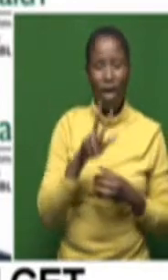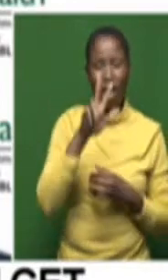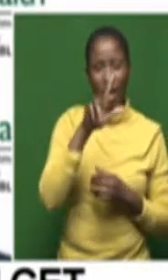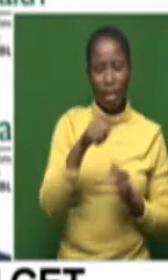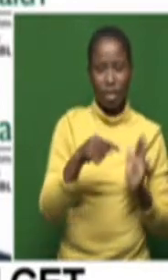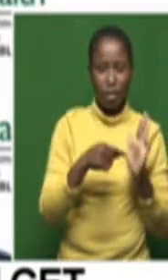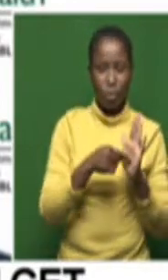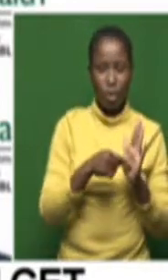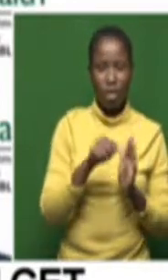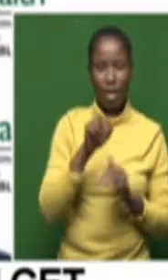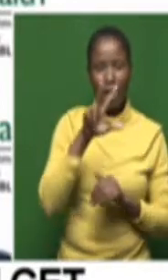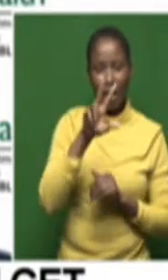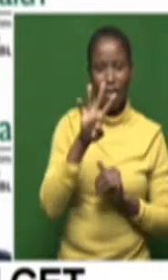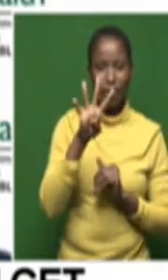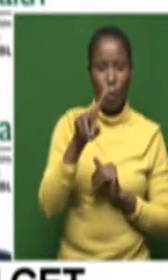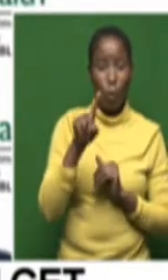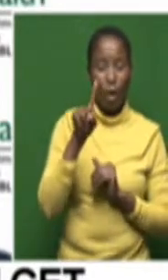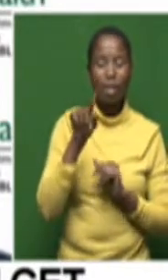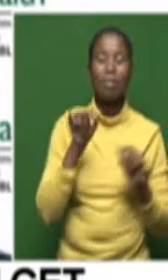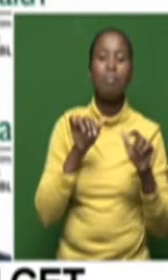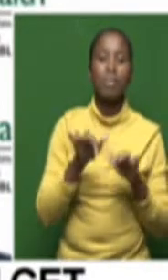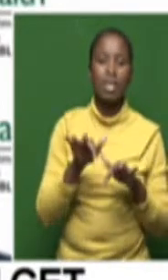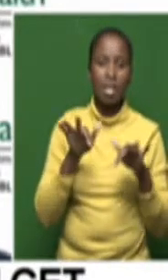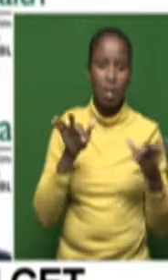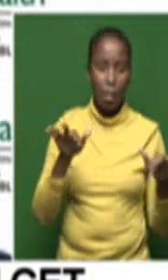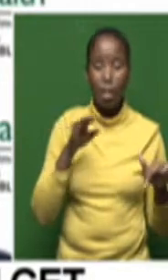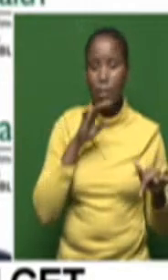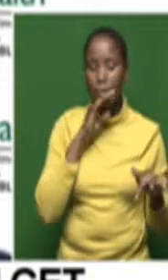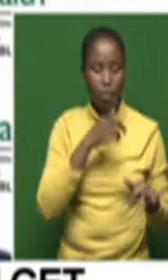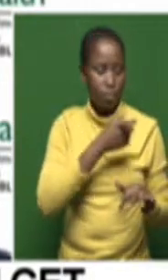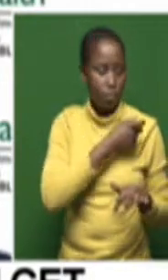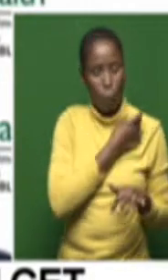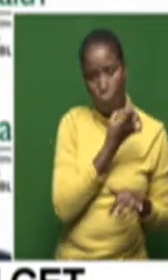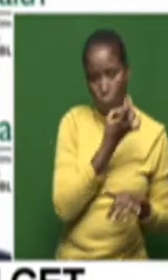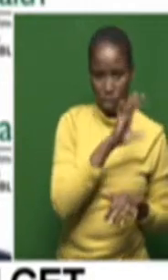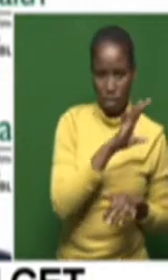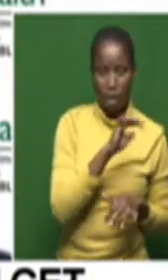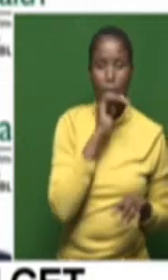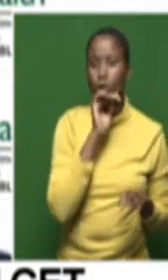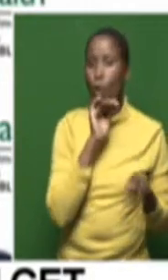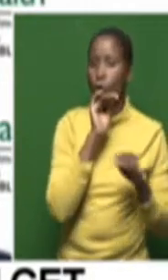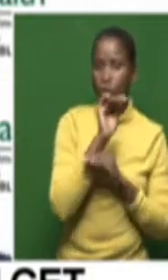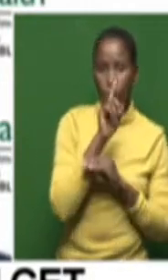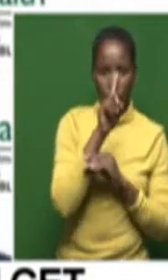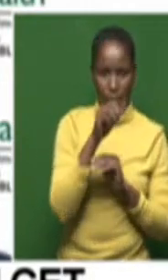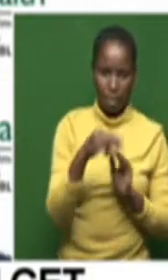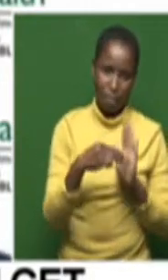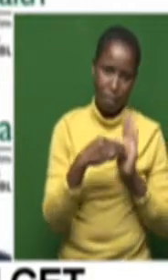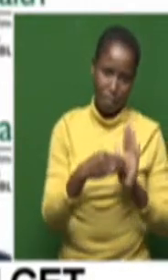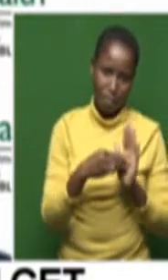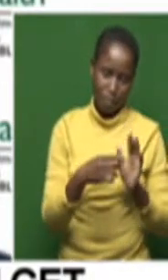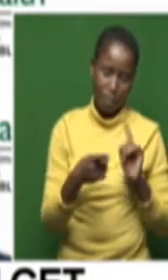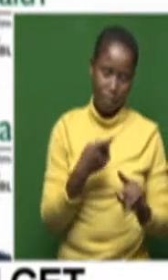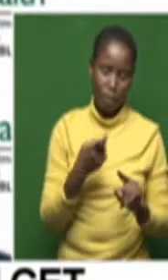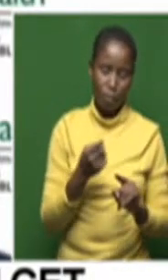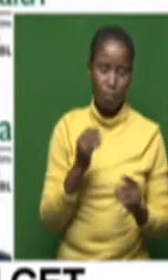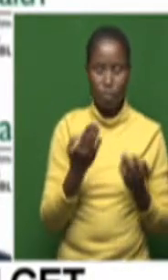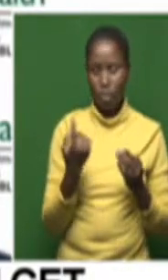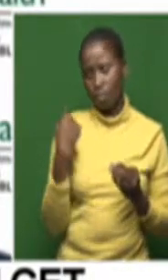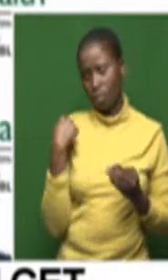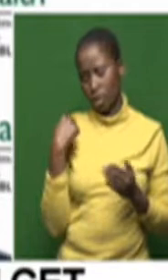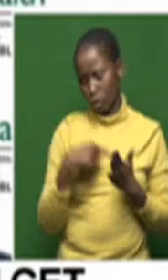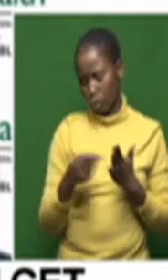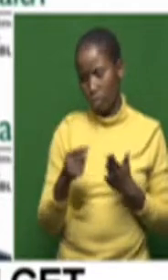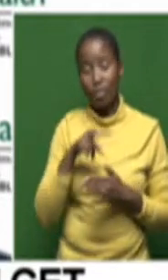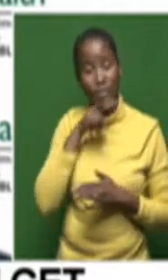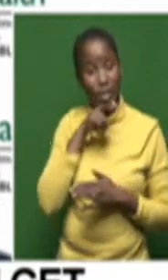8.841 million people, which is just over 1 million more than the previous week at the same time, last Friday.